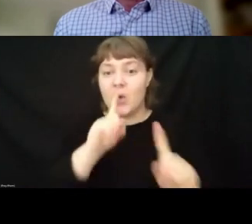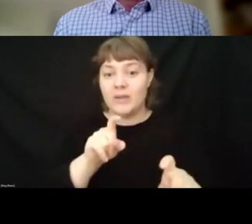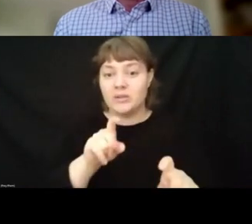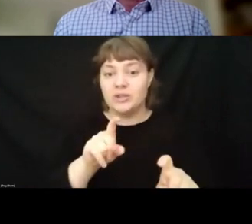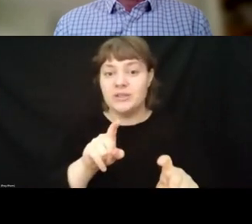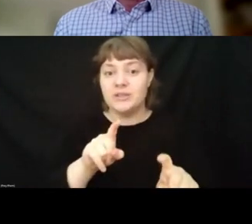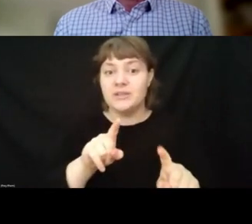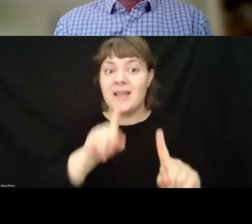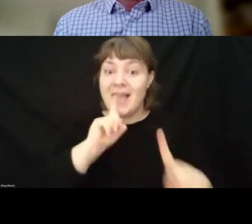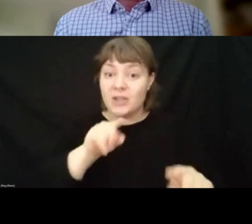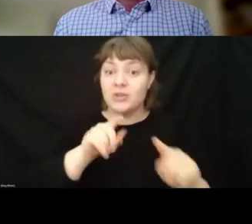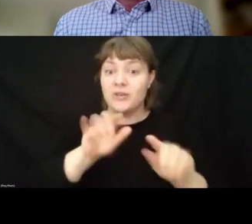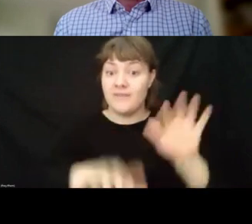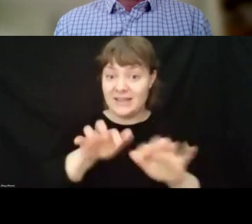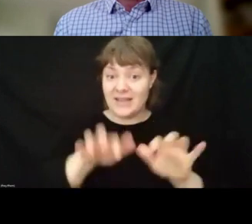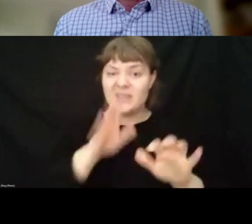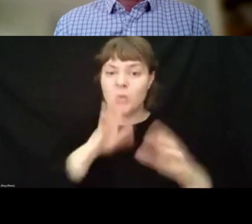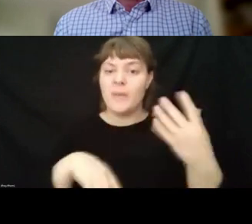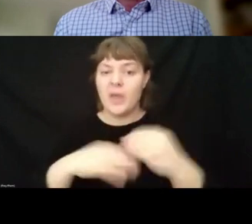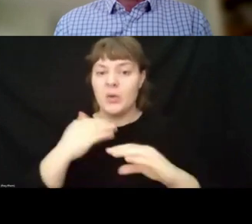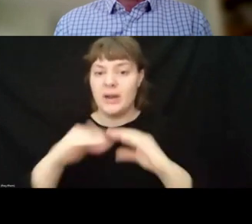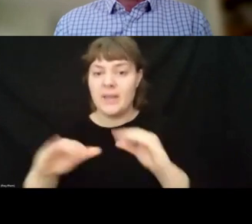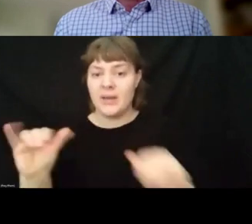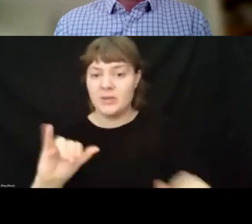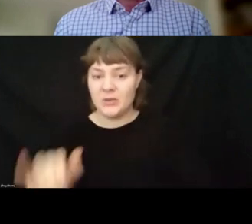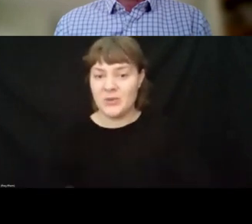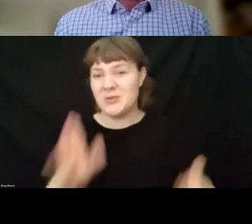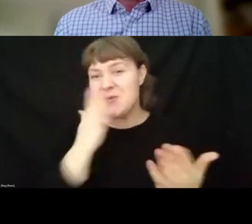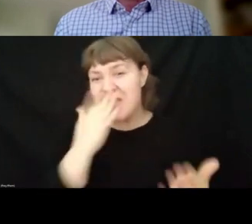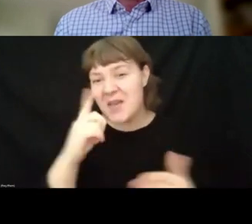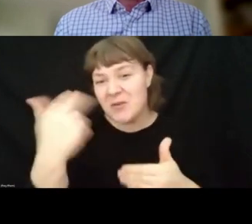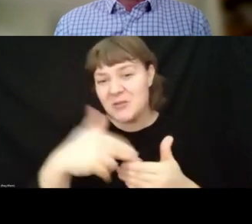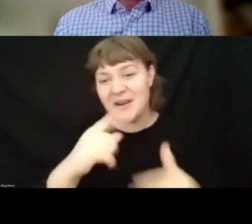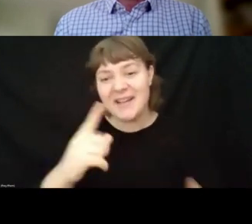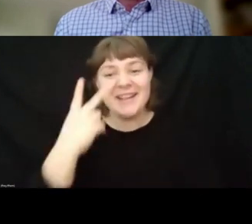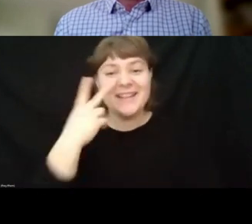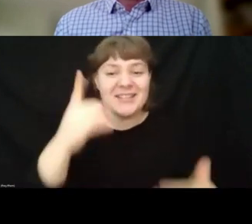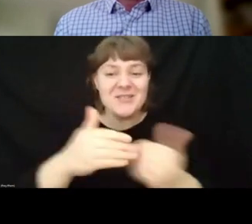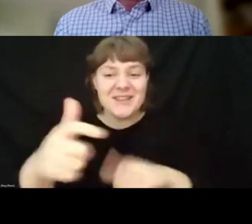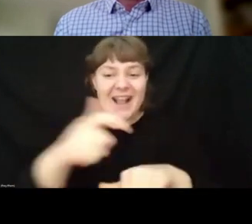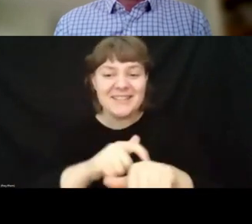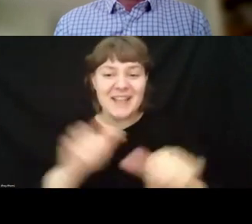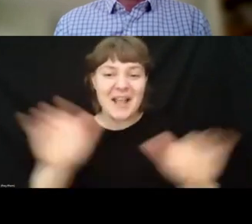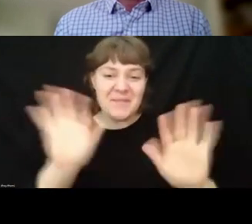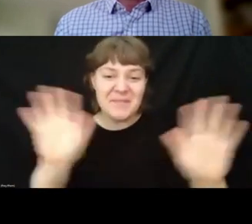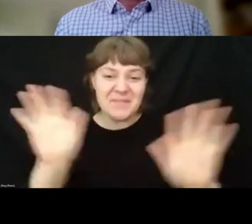in that email as well. So thank you again, everyone, for joining us, and we'll see you next time.